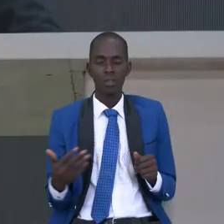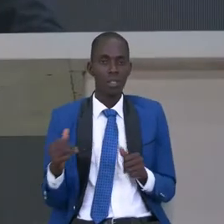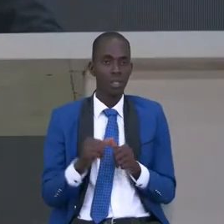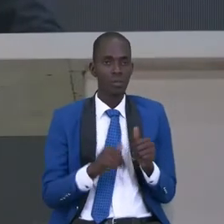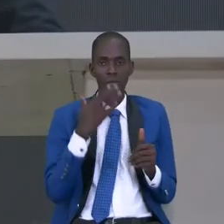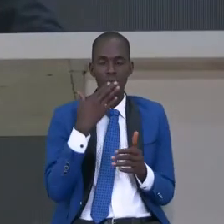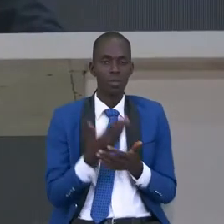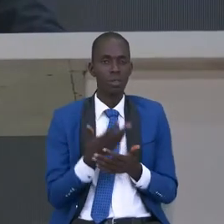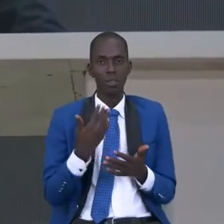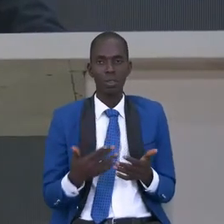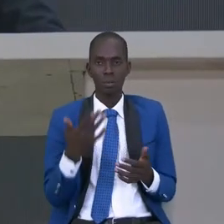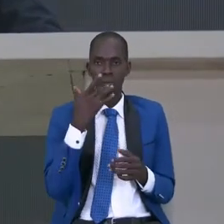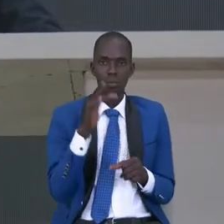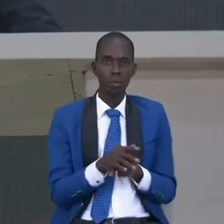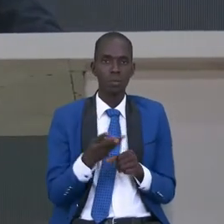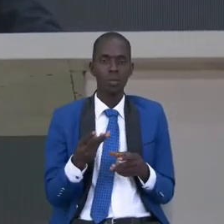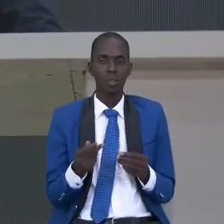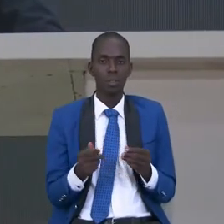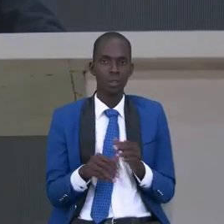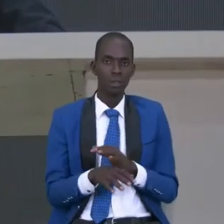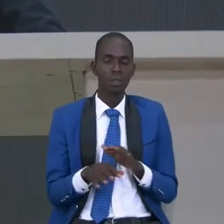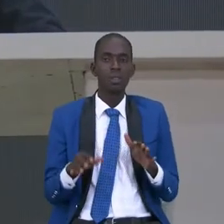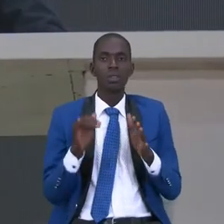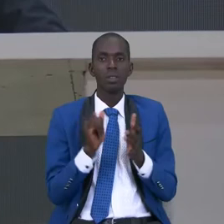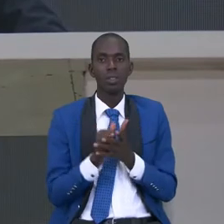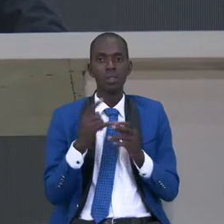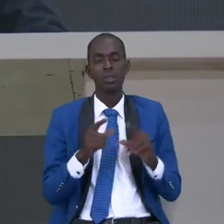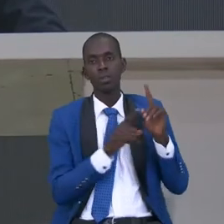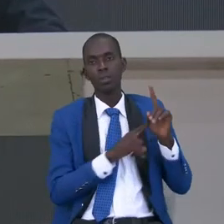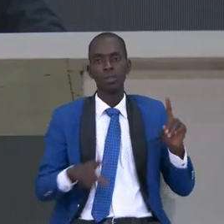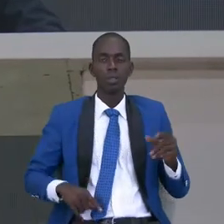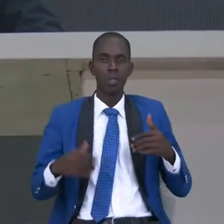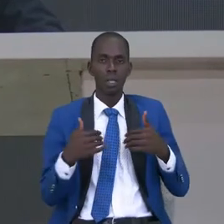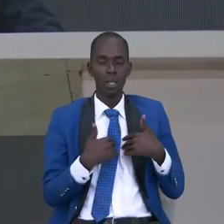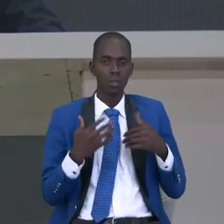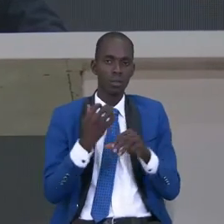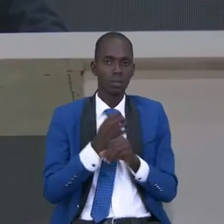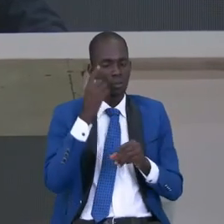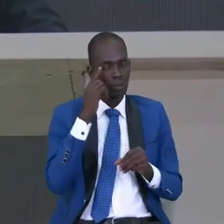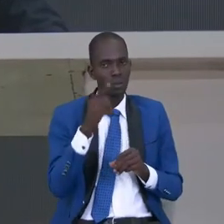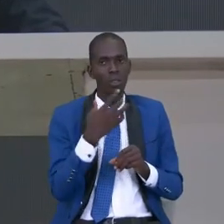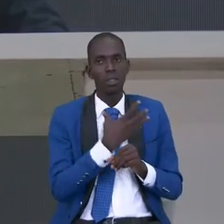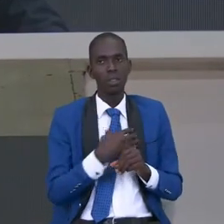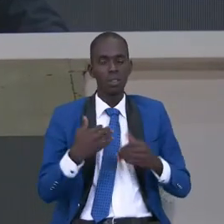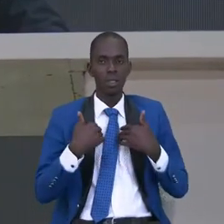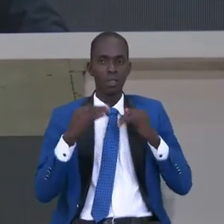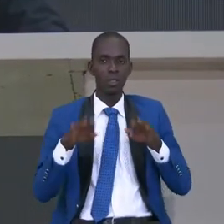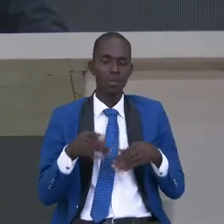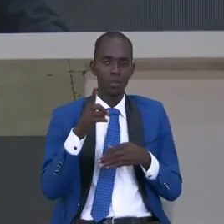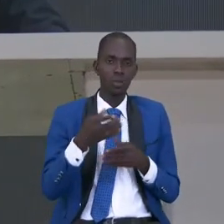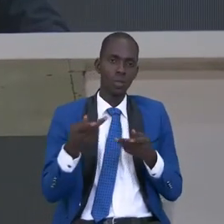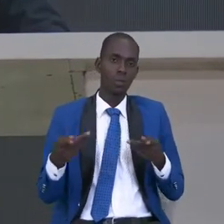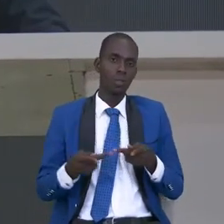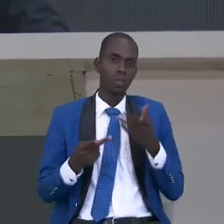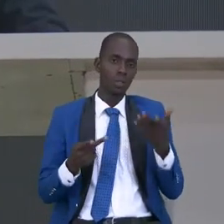thing, promised land that the Lord has earmarked for me, and he has given you a place there, a